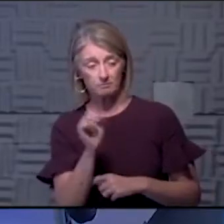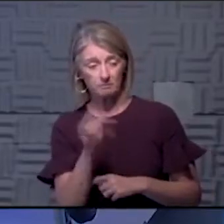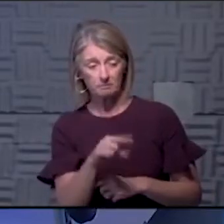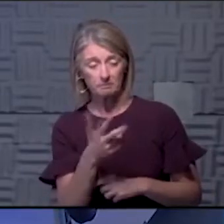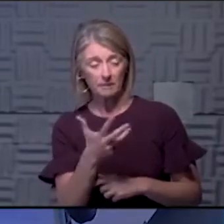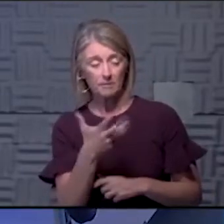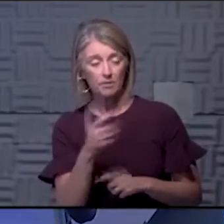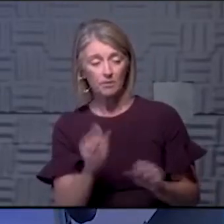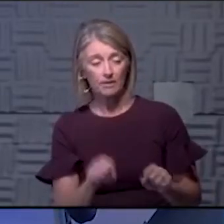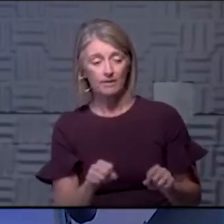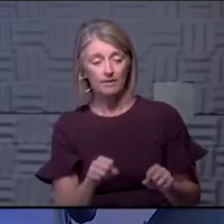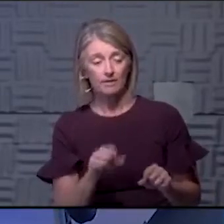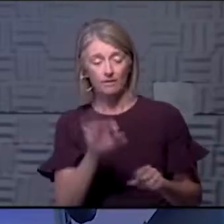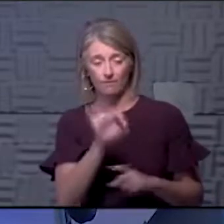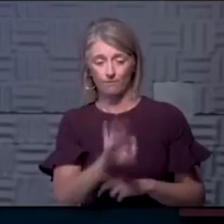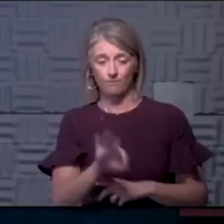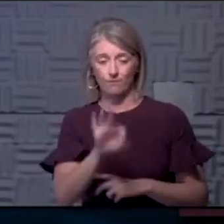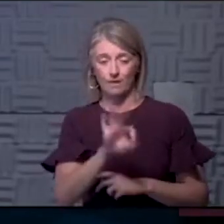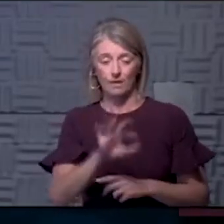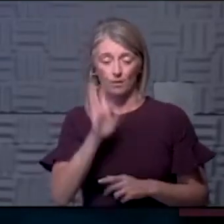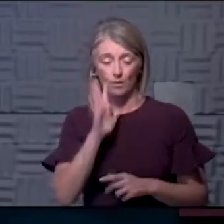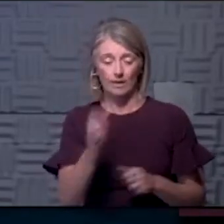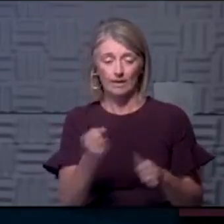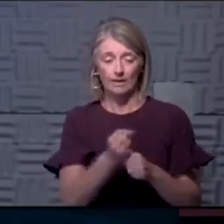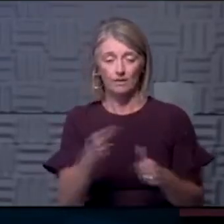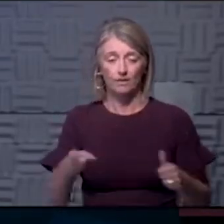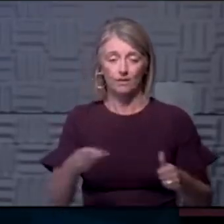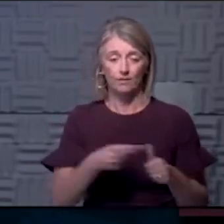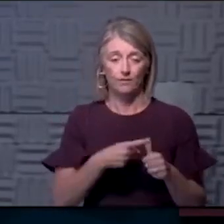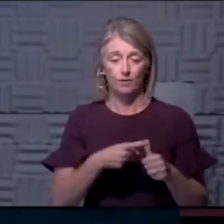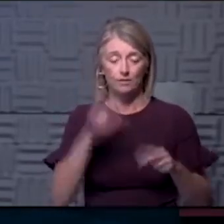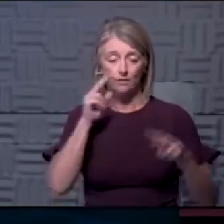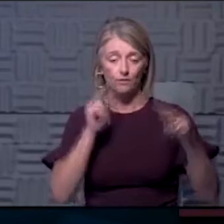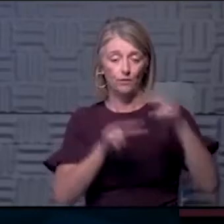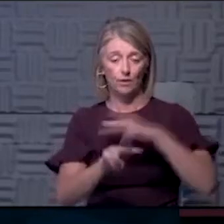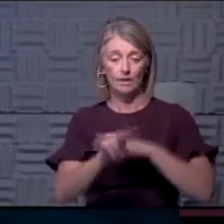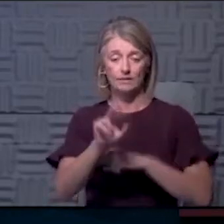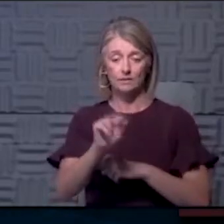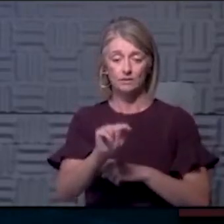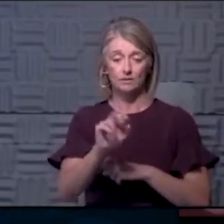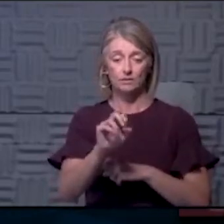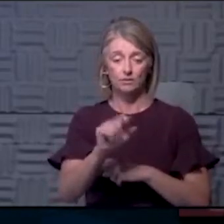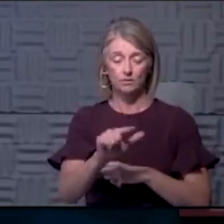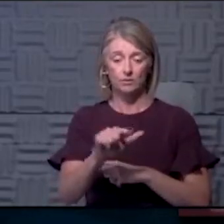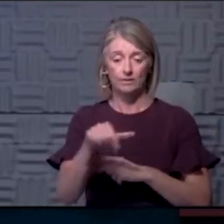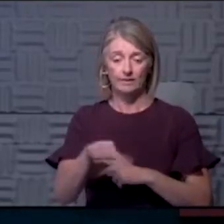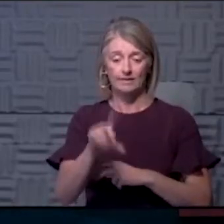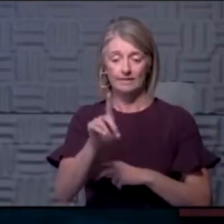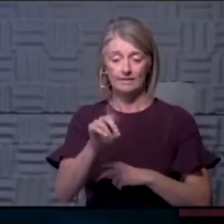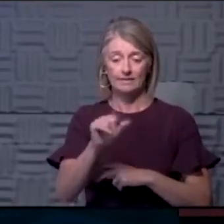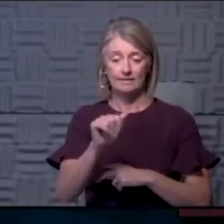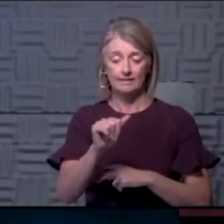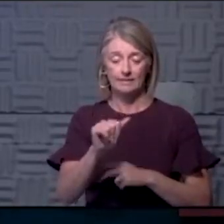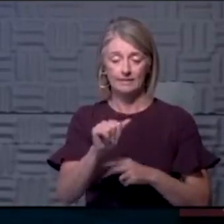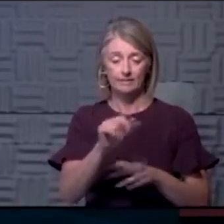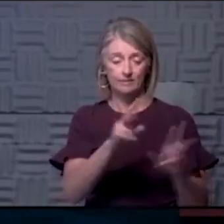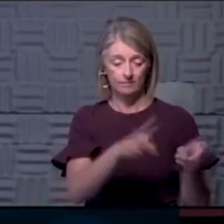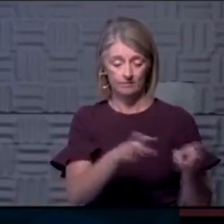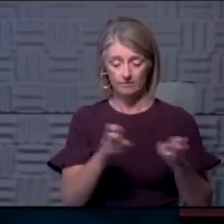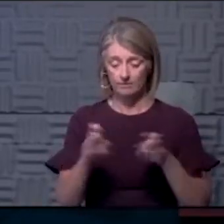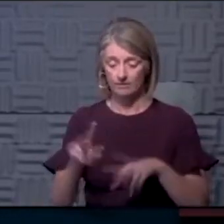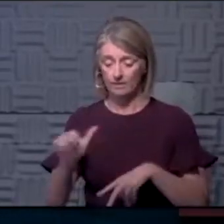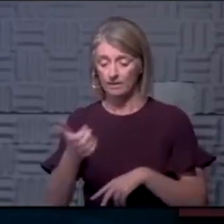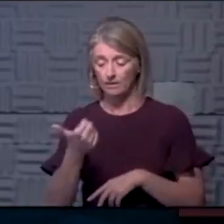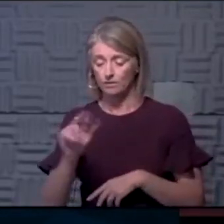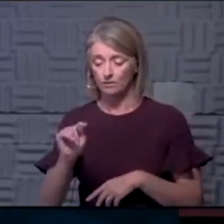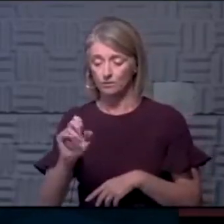think on Friday we'll be getting the first look at our forecasting tool, which takes this data and then puts it into another tool to